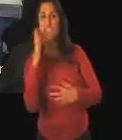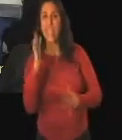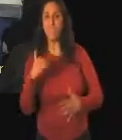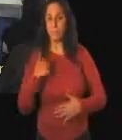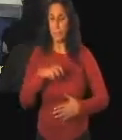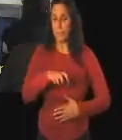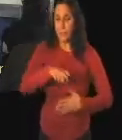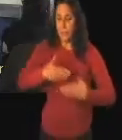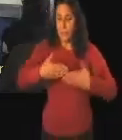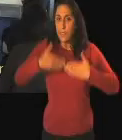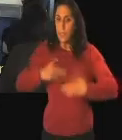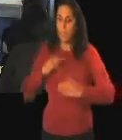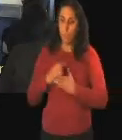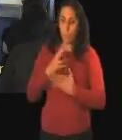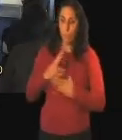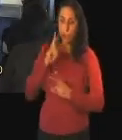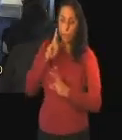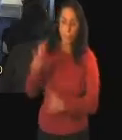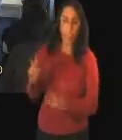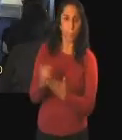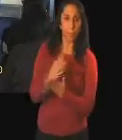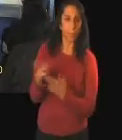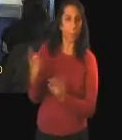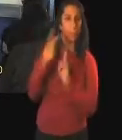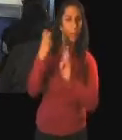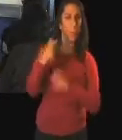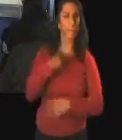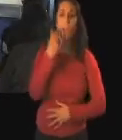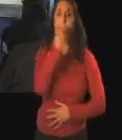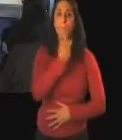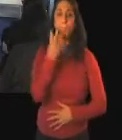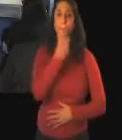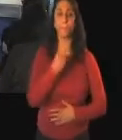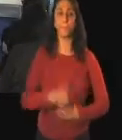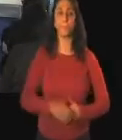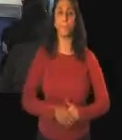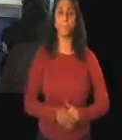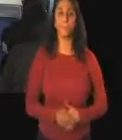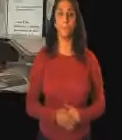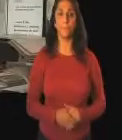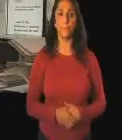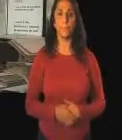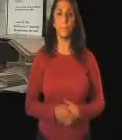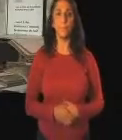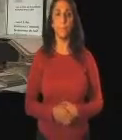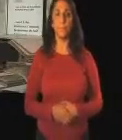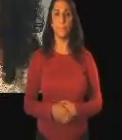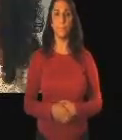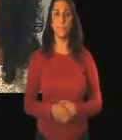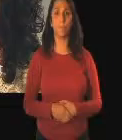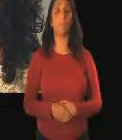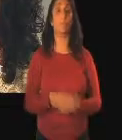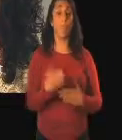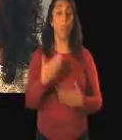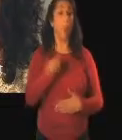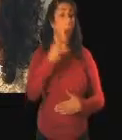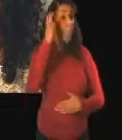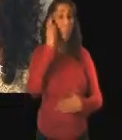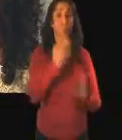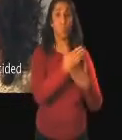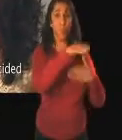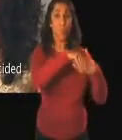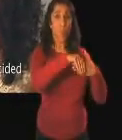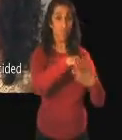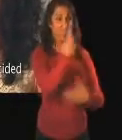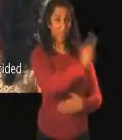Ann Ampritt would look at me and say no further because she always wanted me to stand in front of her so that she could lip read. I found out about